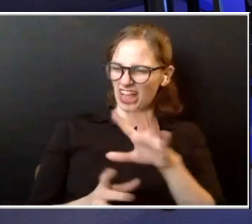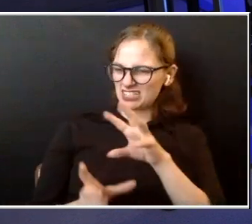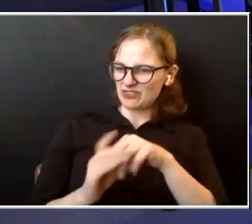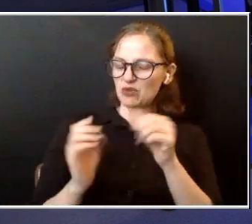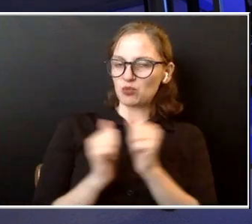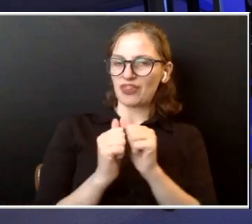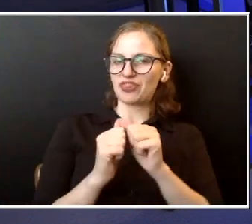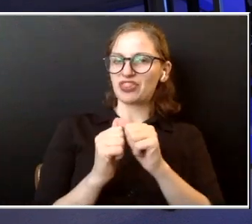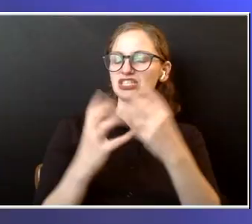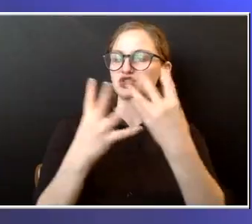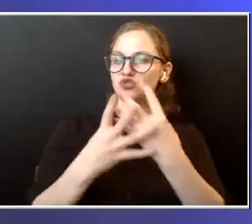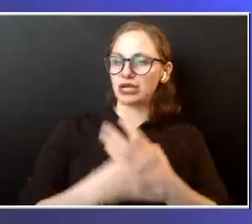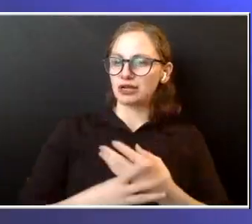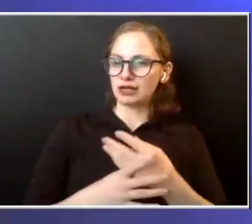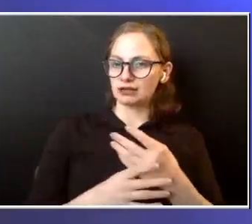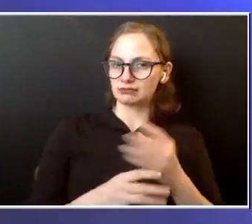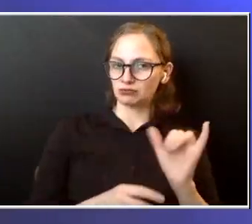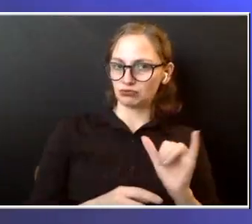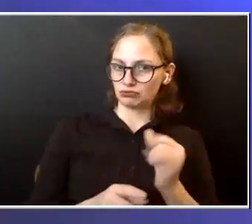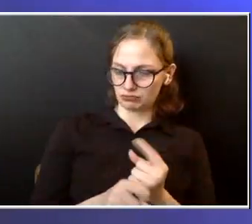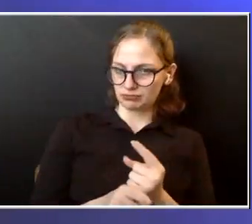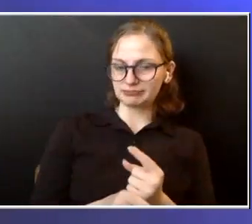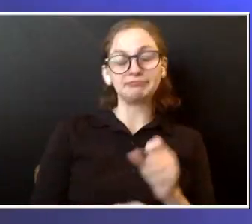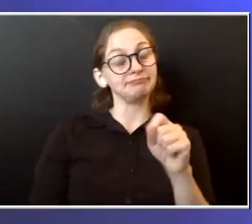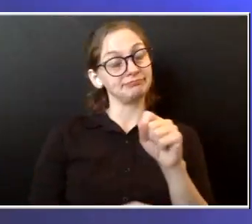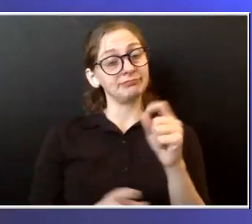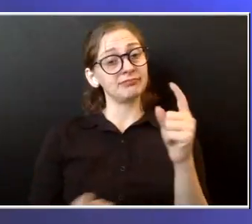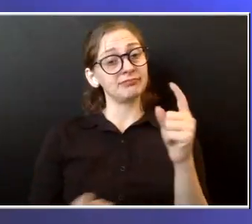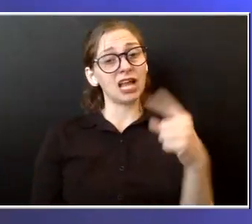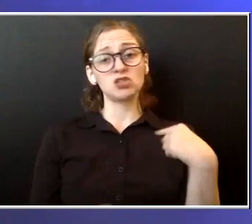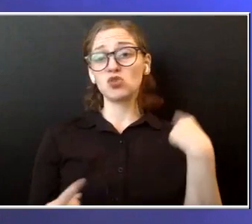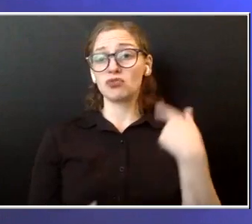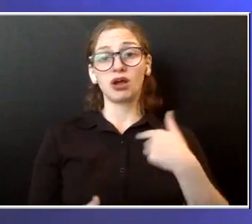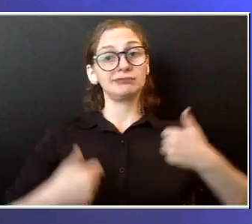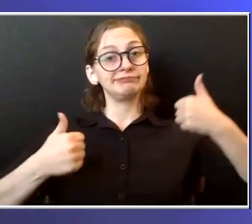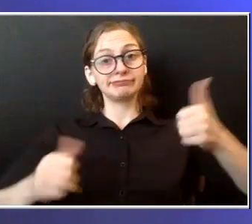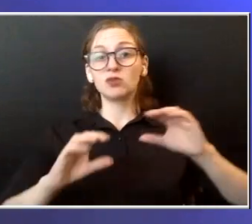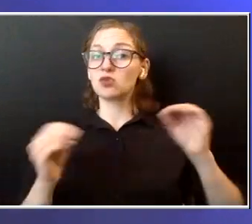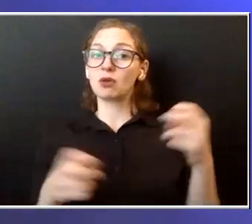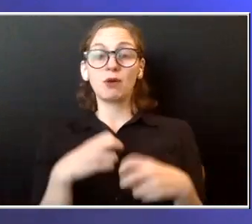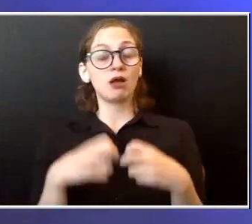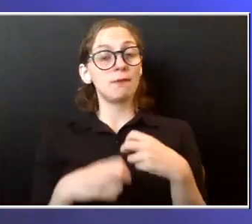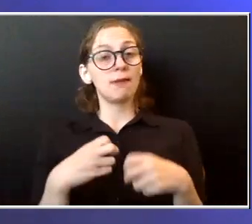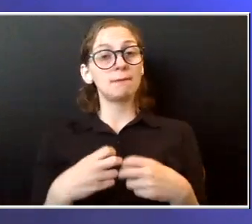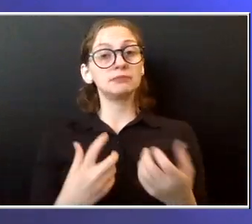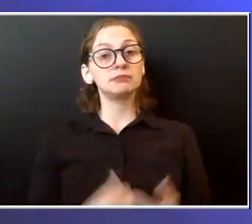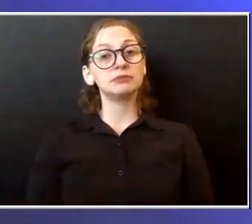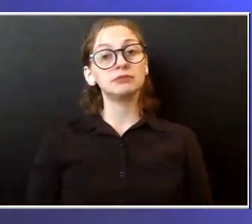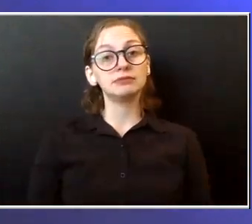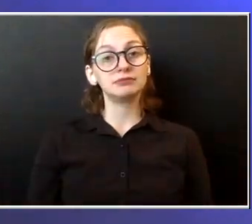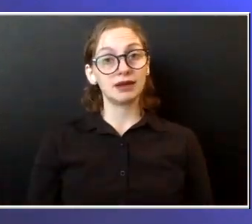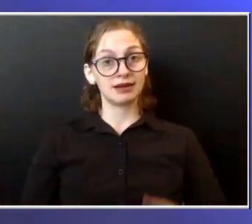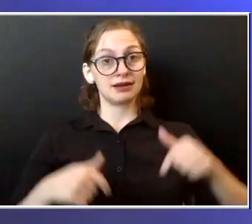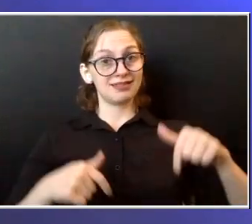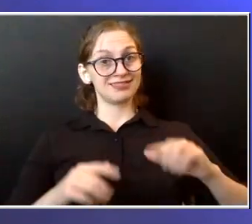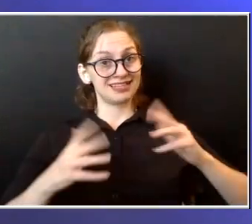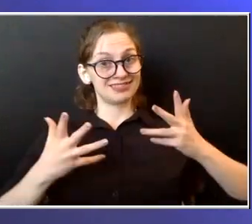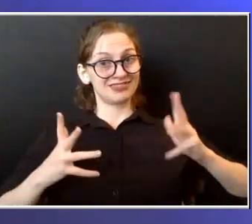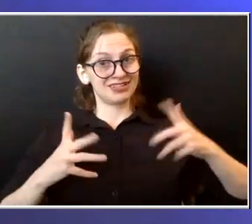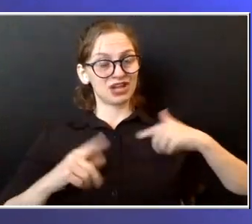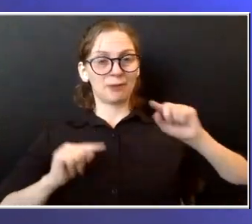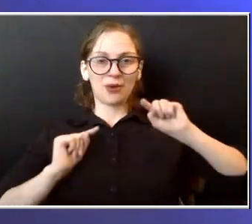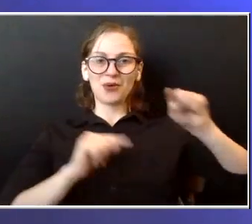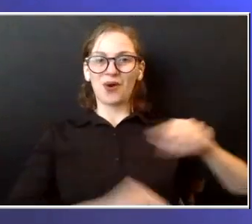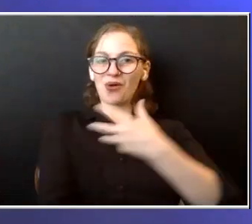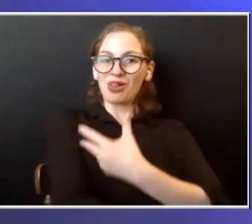for you? So far, so good. Have had no problems. In fact, after we get done with this, I go do my lab draws for my Awesome.